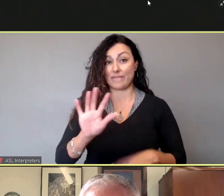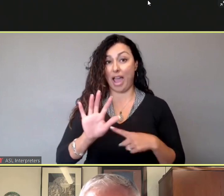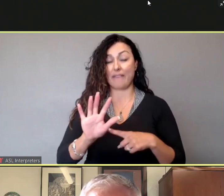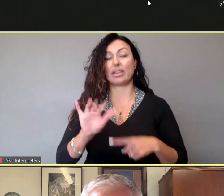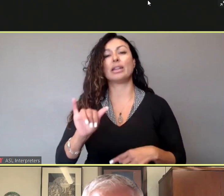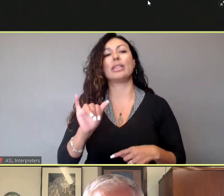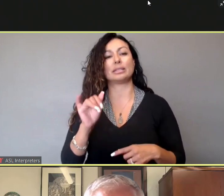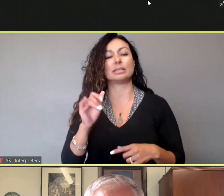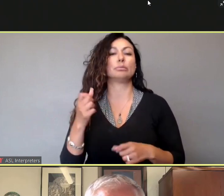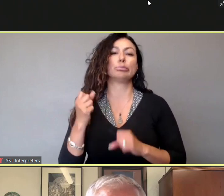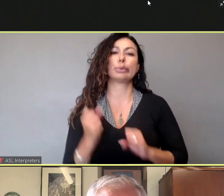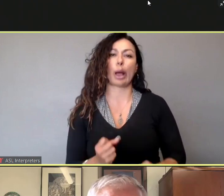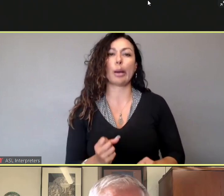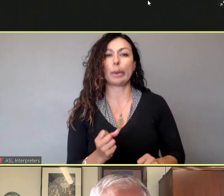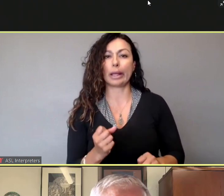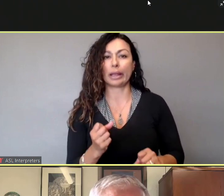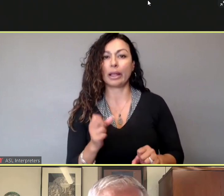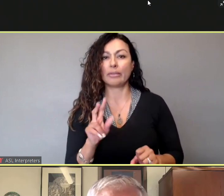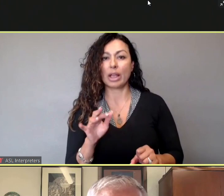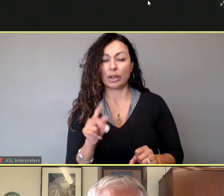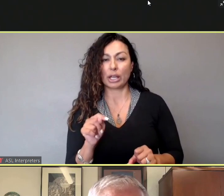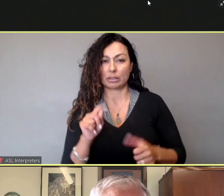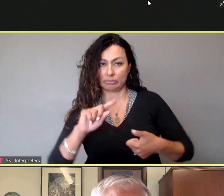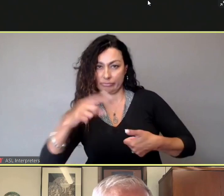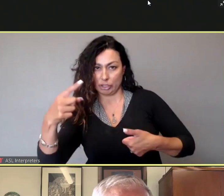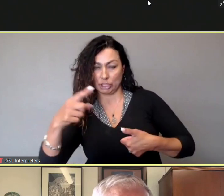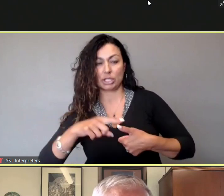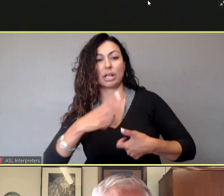predominant variant, followed by